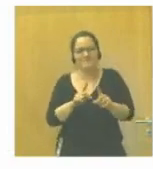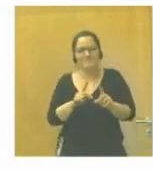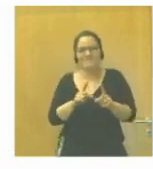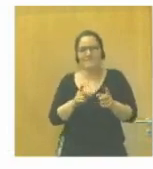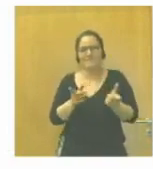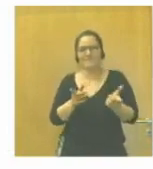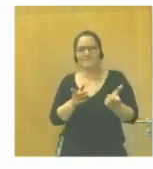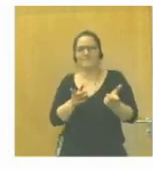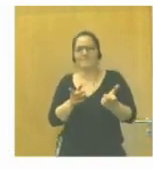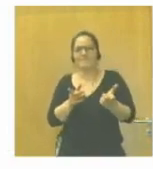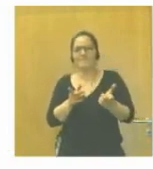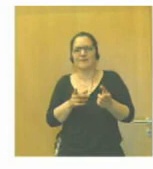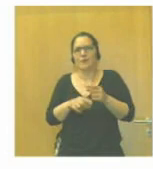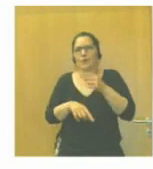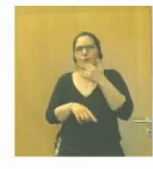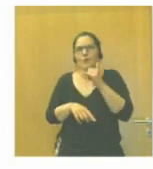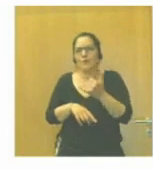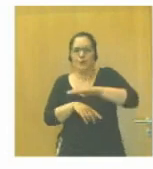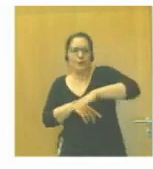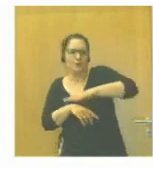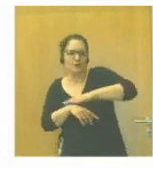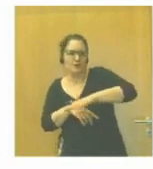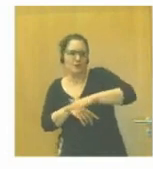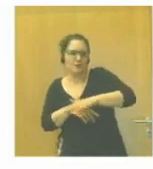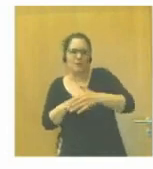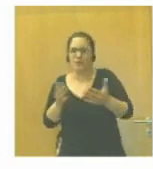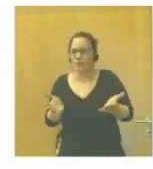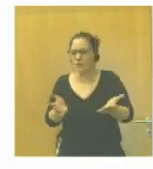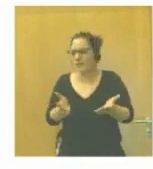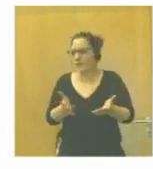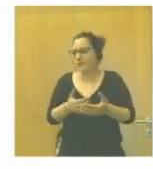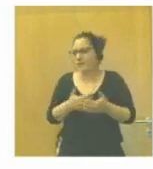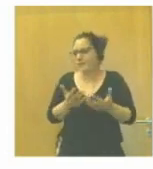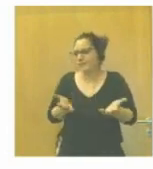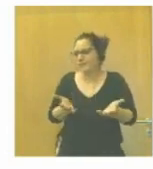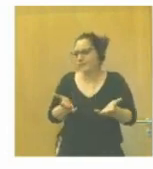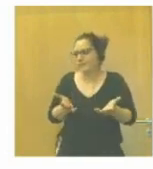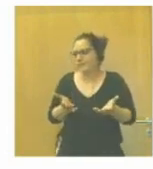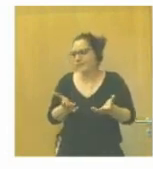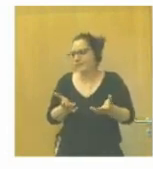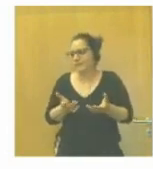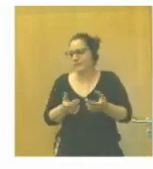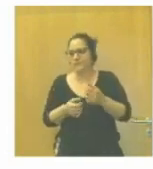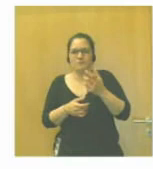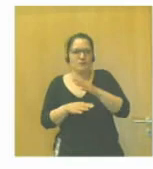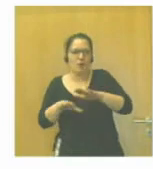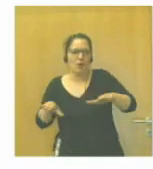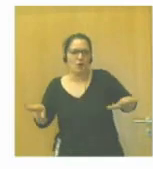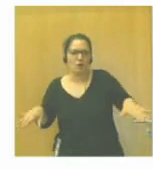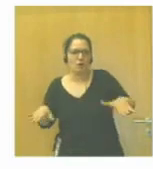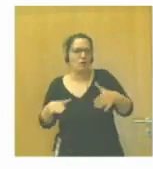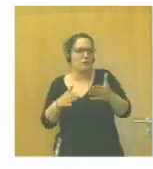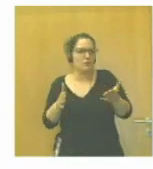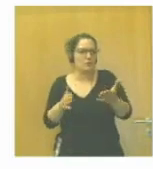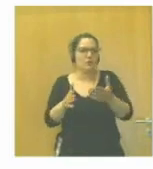that. You know, we have to be very calm and straightforward. You're really talking about some things today, and I want to understand it